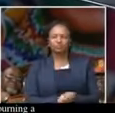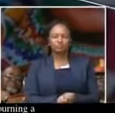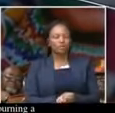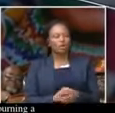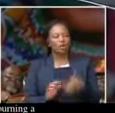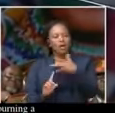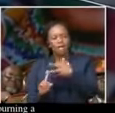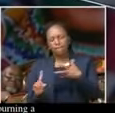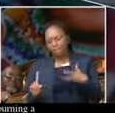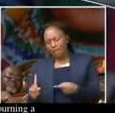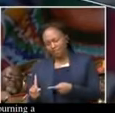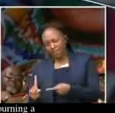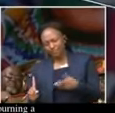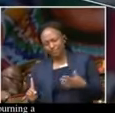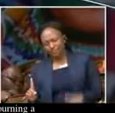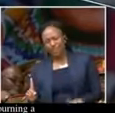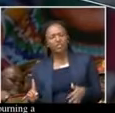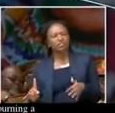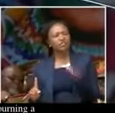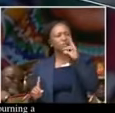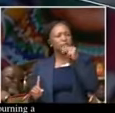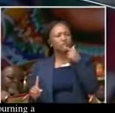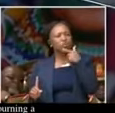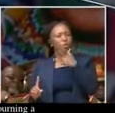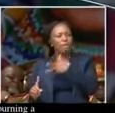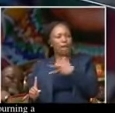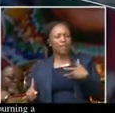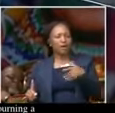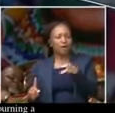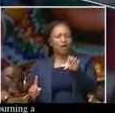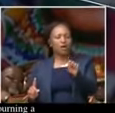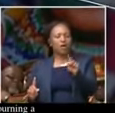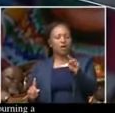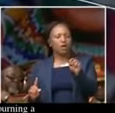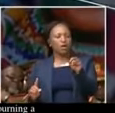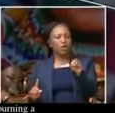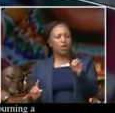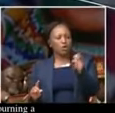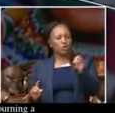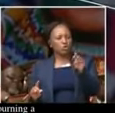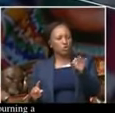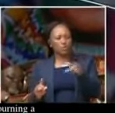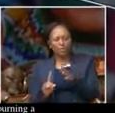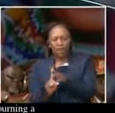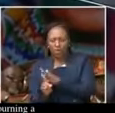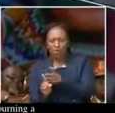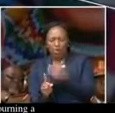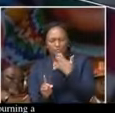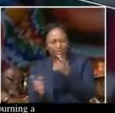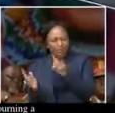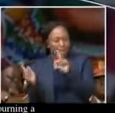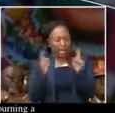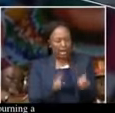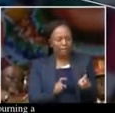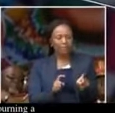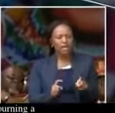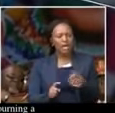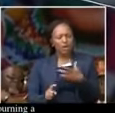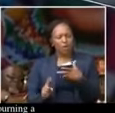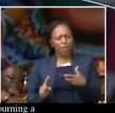Mama, I spoke to Stompie's mother and I wanted to convince her to come here. And she said to